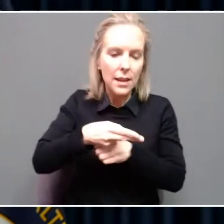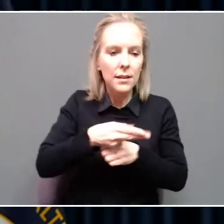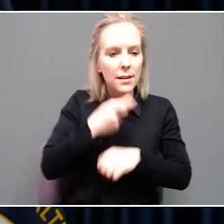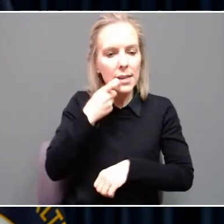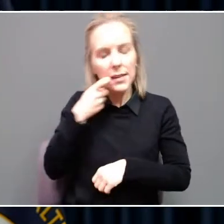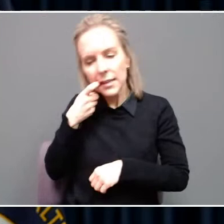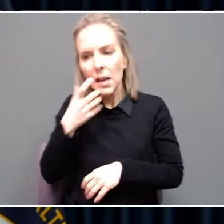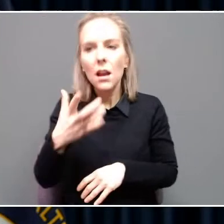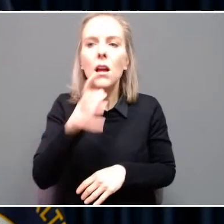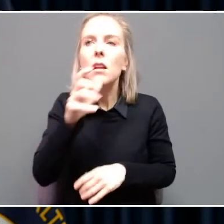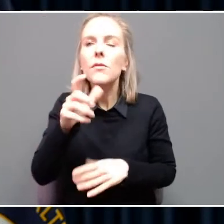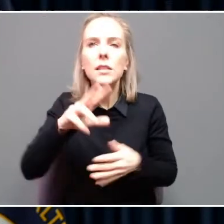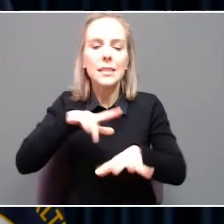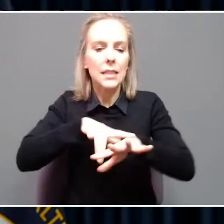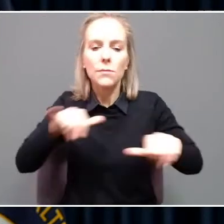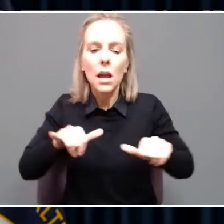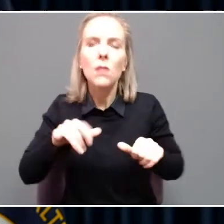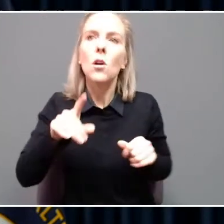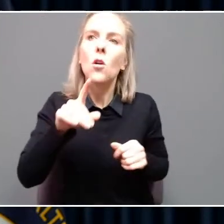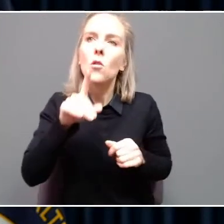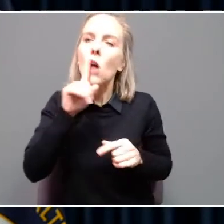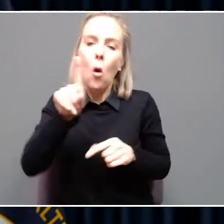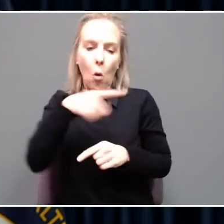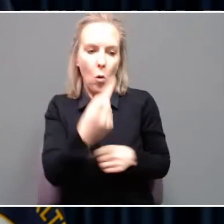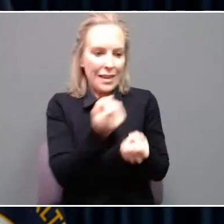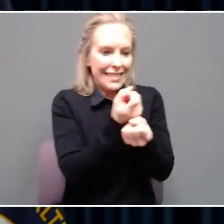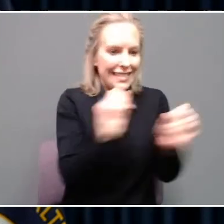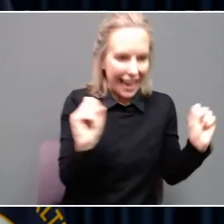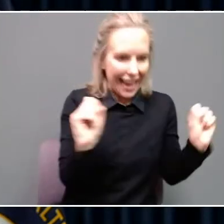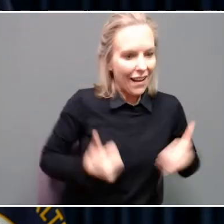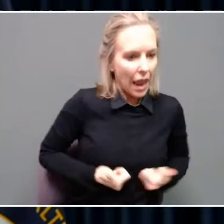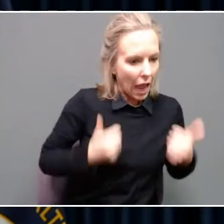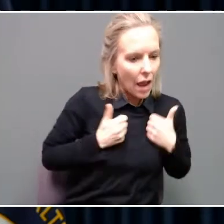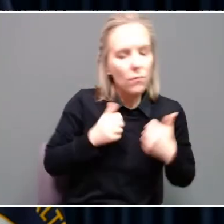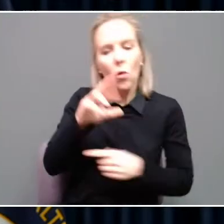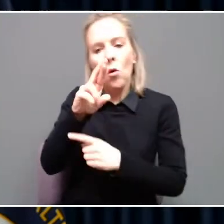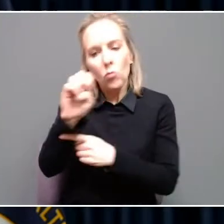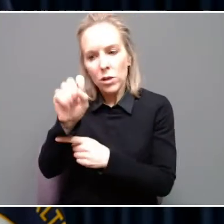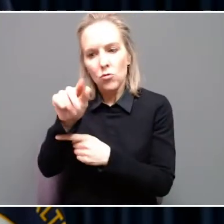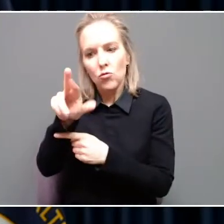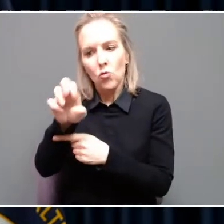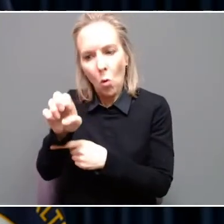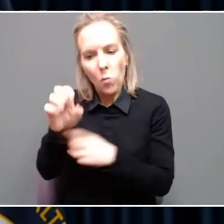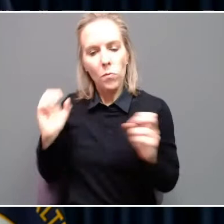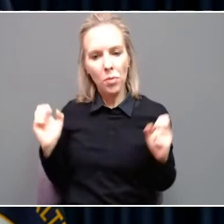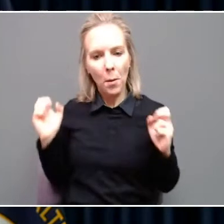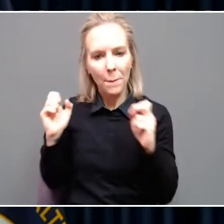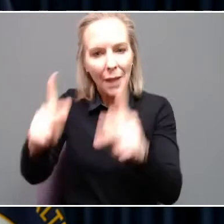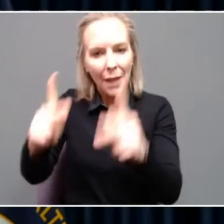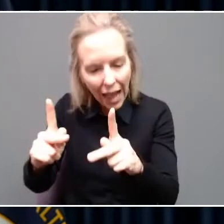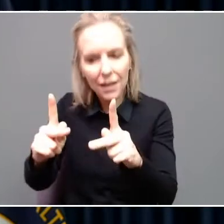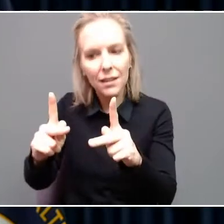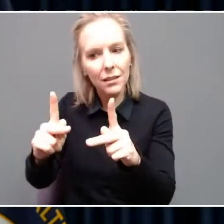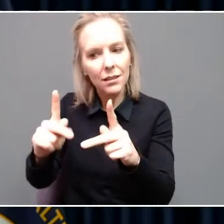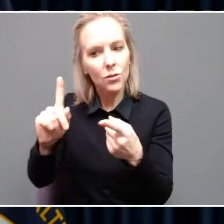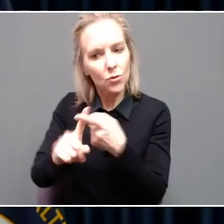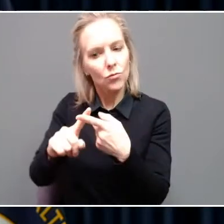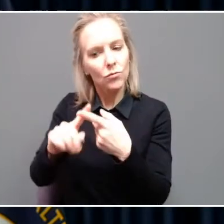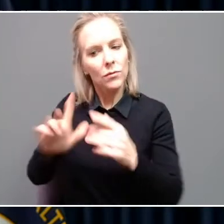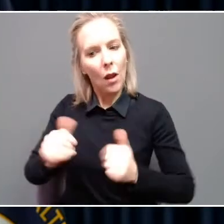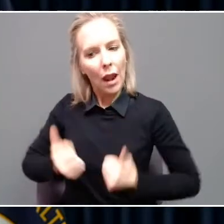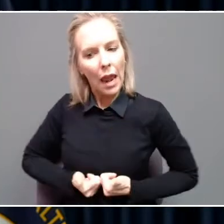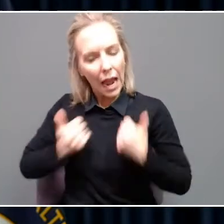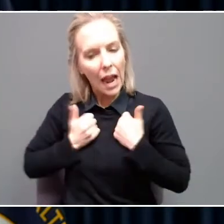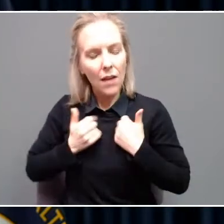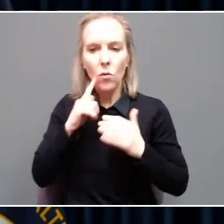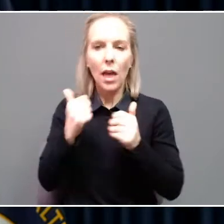saving, but truly restoring lives and ensuring that there are opportunities to get help in every community across the Commonwealth. The